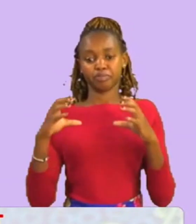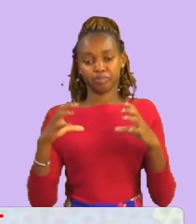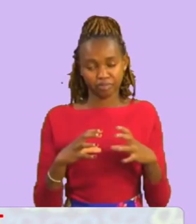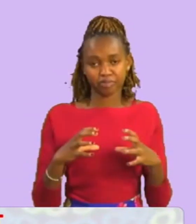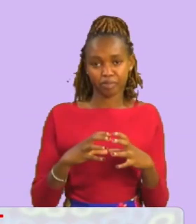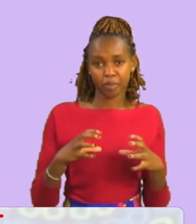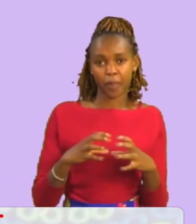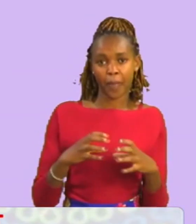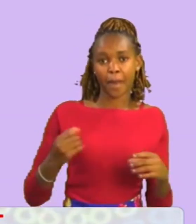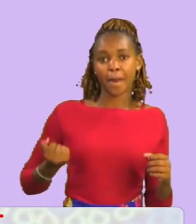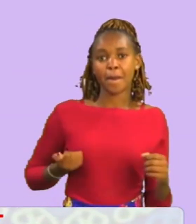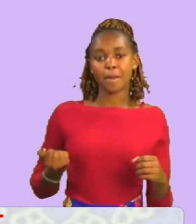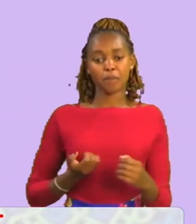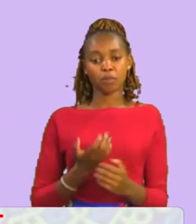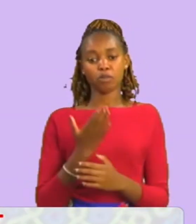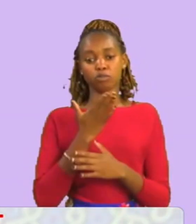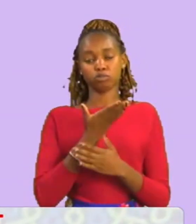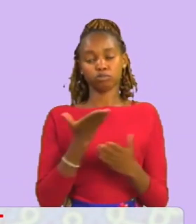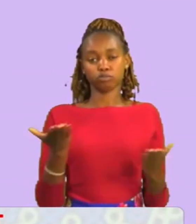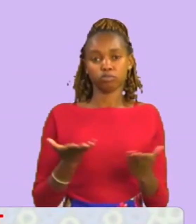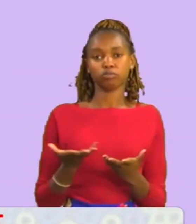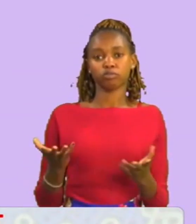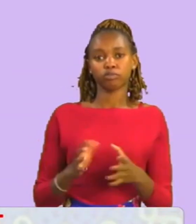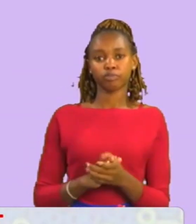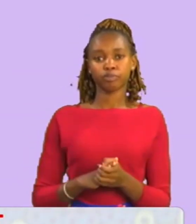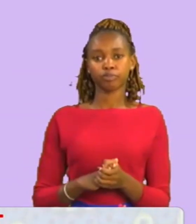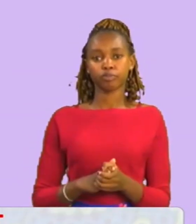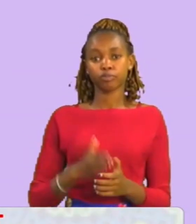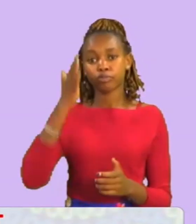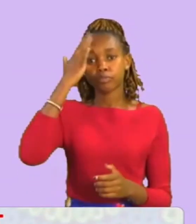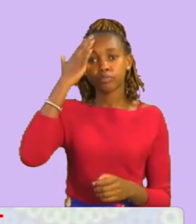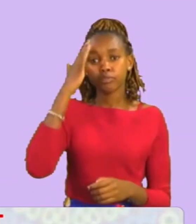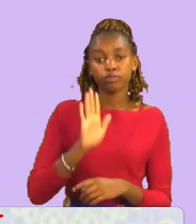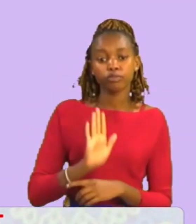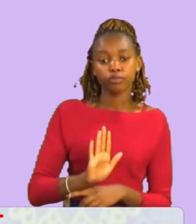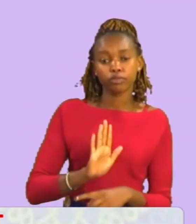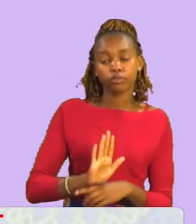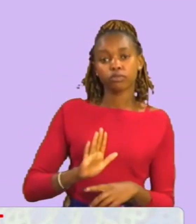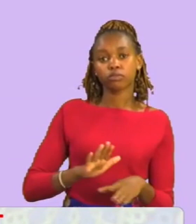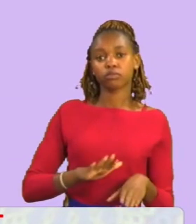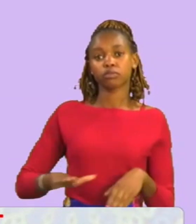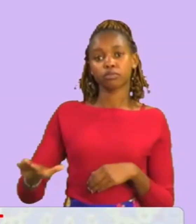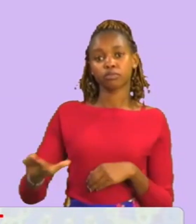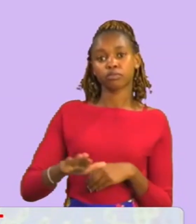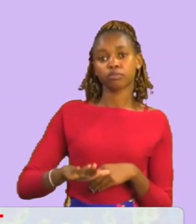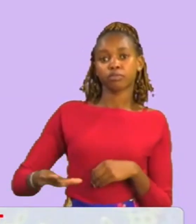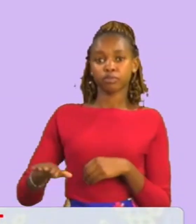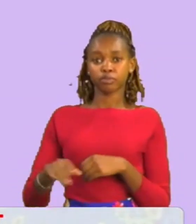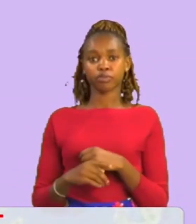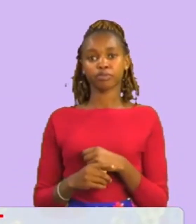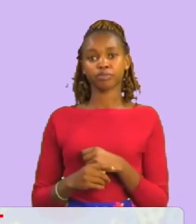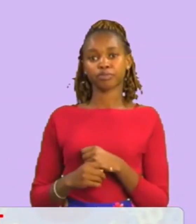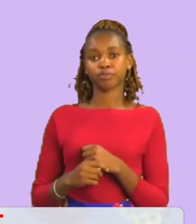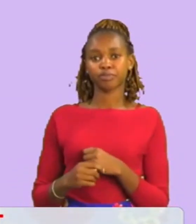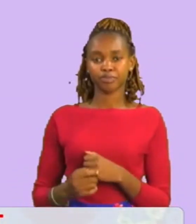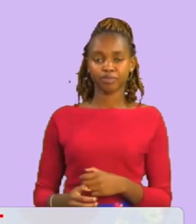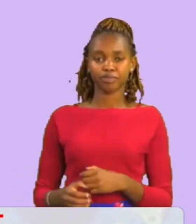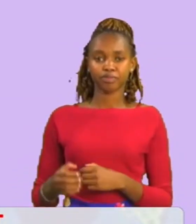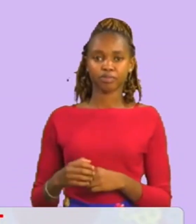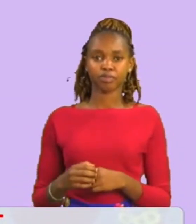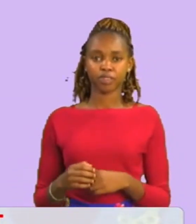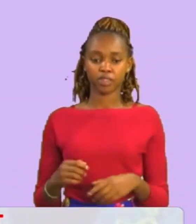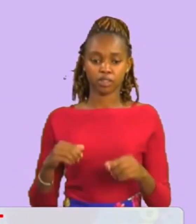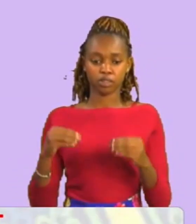Madada mko wapi? Hiyo ngoma alikwambia nini? You should know your place. Anaambia huyu baby girl, uliacha mtoko kimandazi mandazi. Mimi nimepita